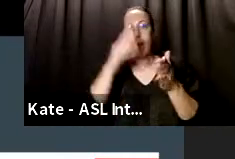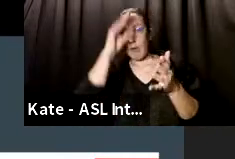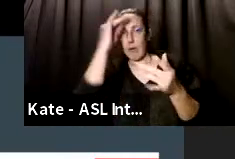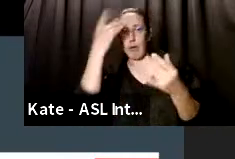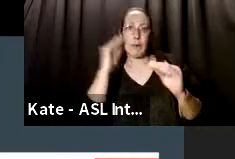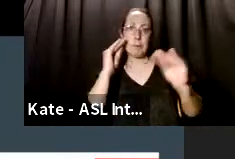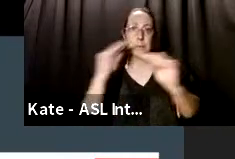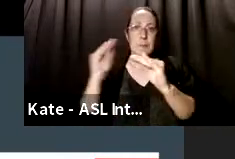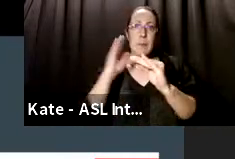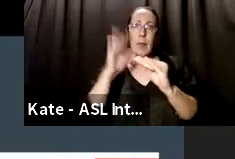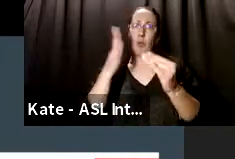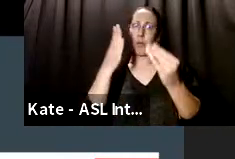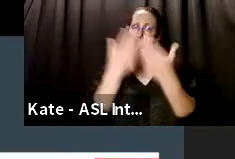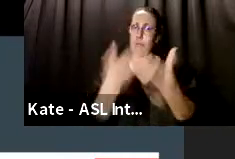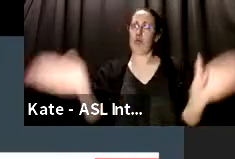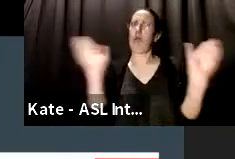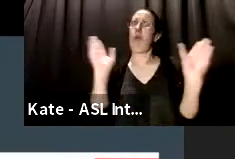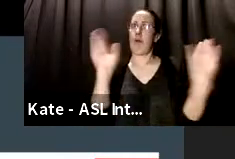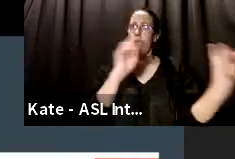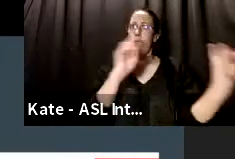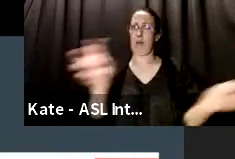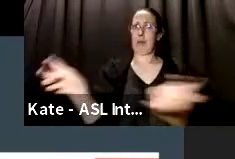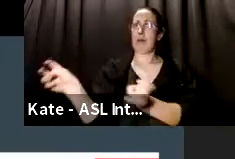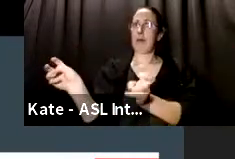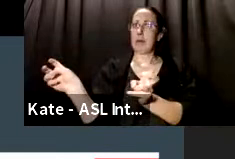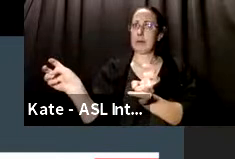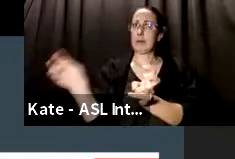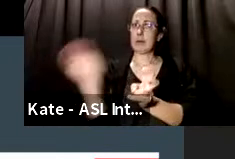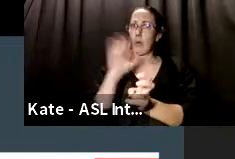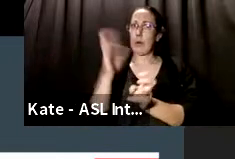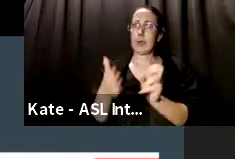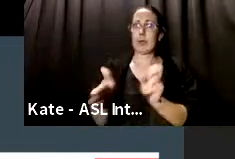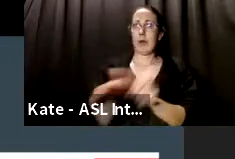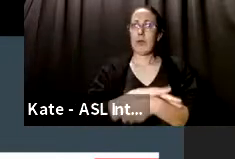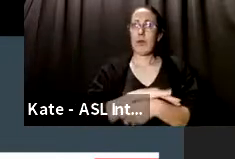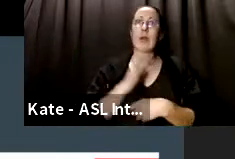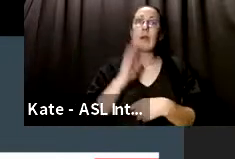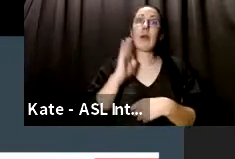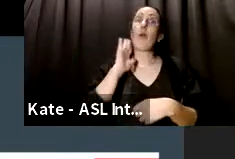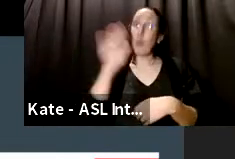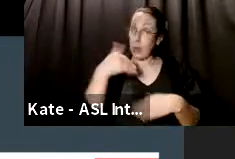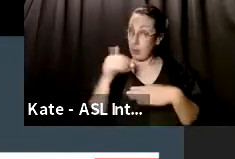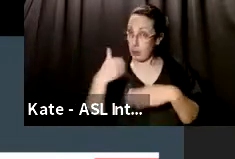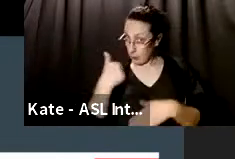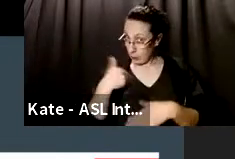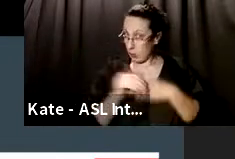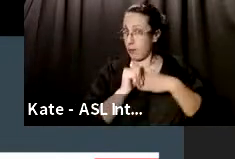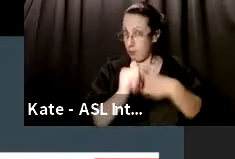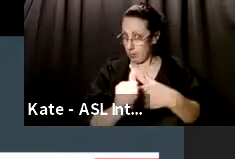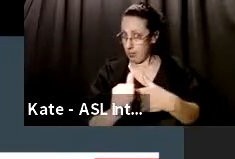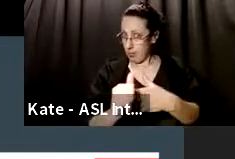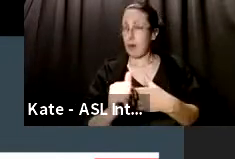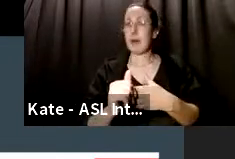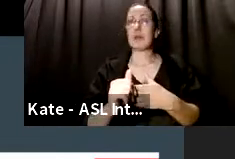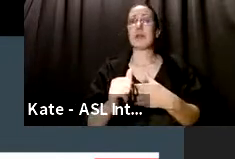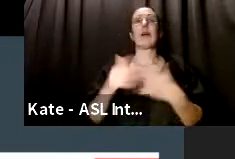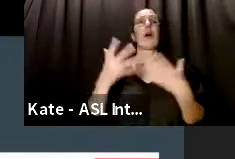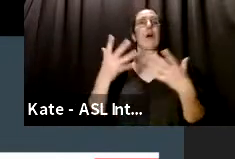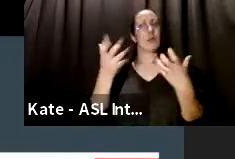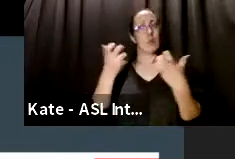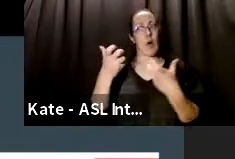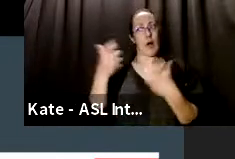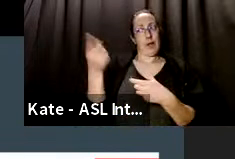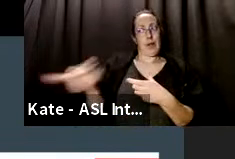pretty broad range of topics, that it would be coming from a place that was youth-led, so that there was actual buy-in from the young